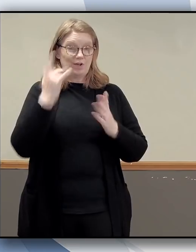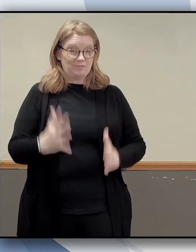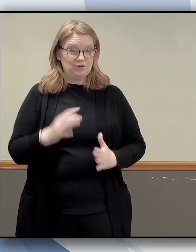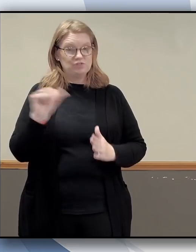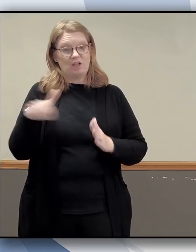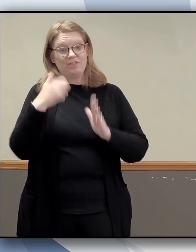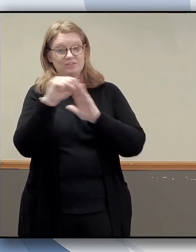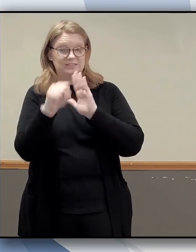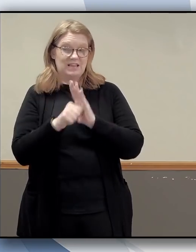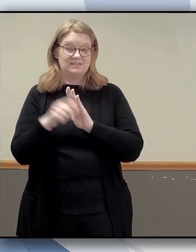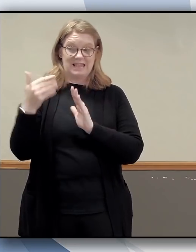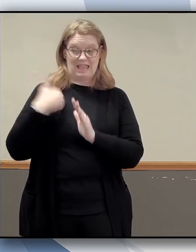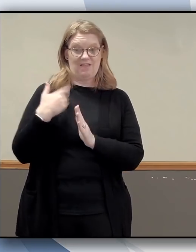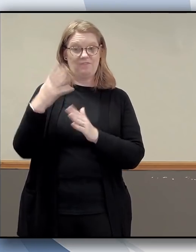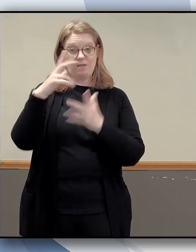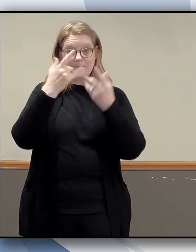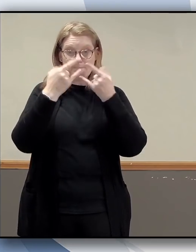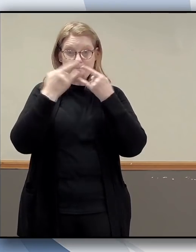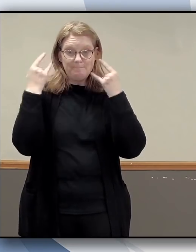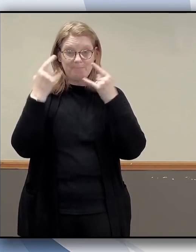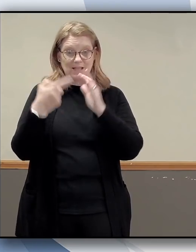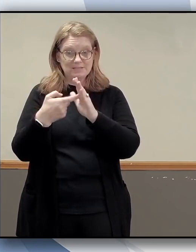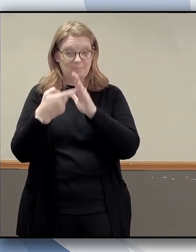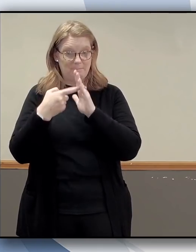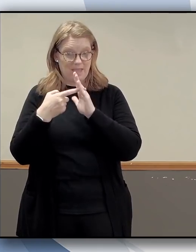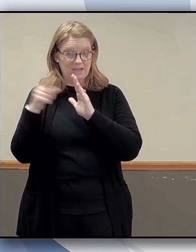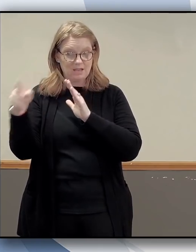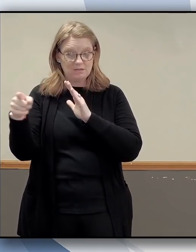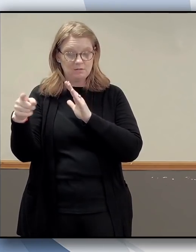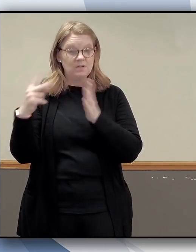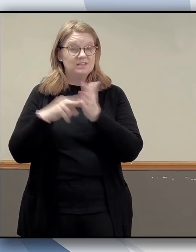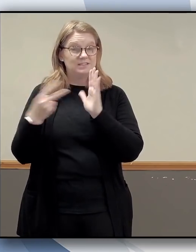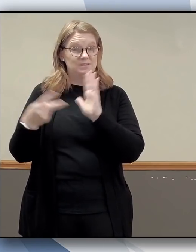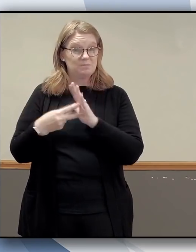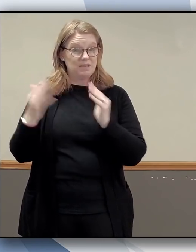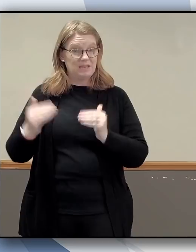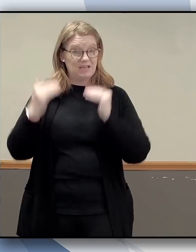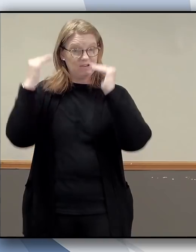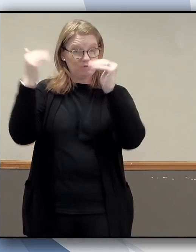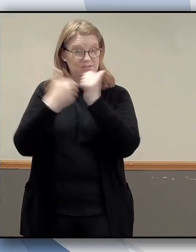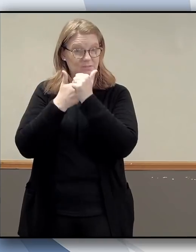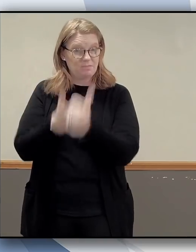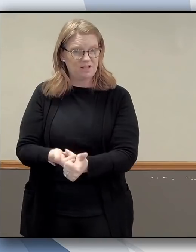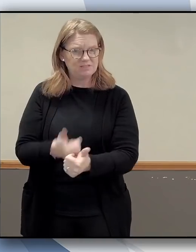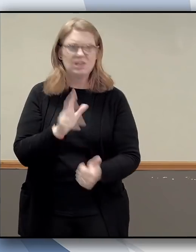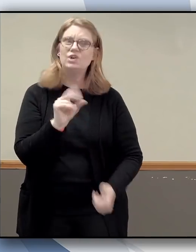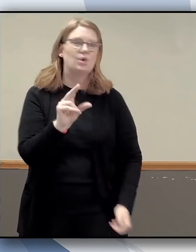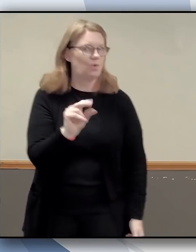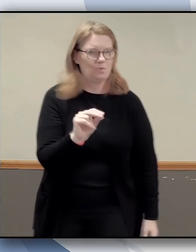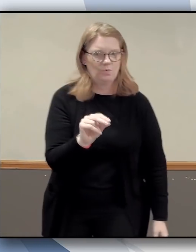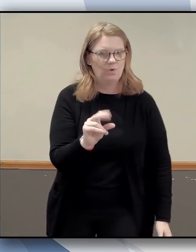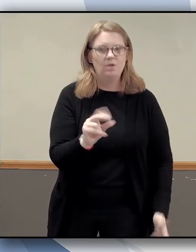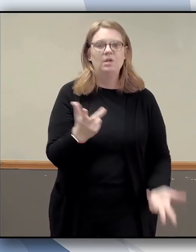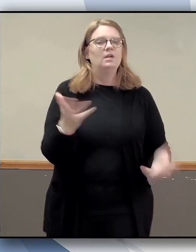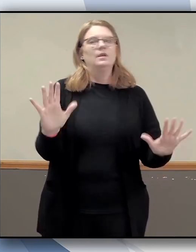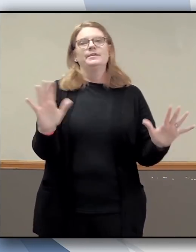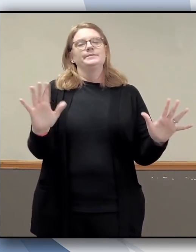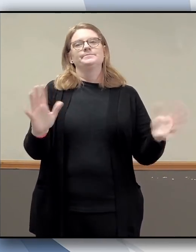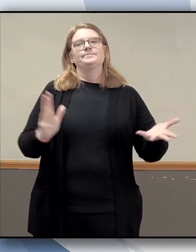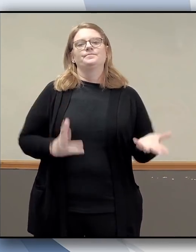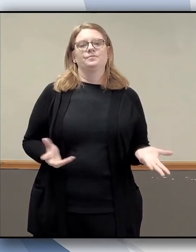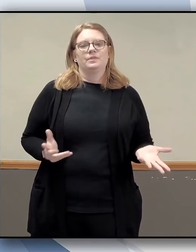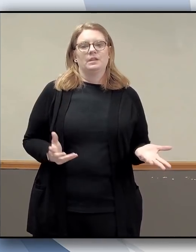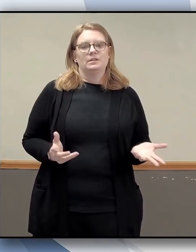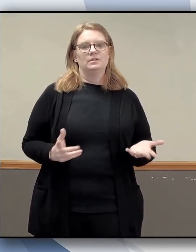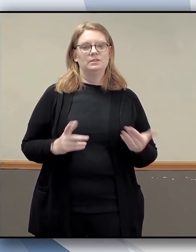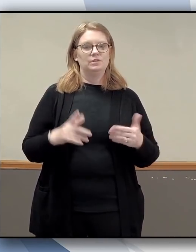haven't, and it doesn't necessarily lead to increased compliance. Increased compliance comes from, you can't, walk